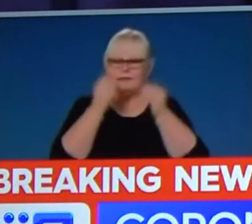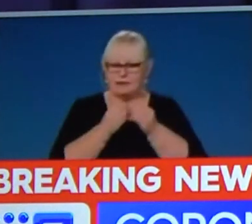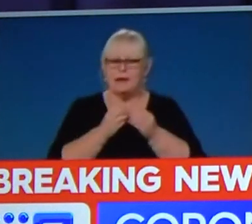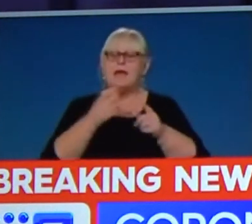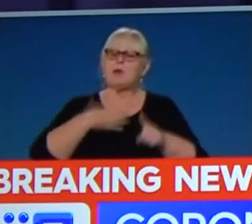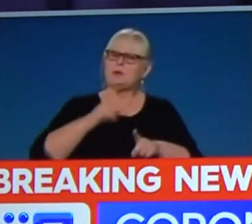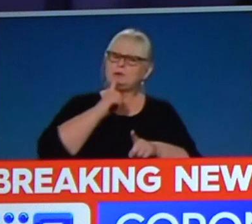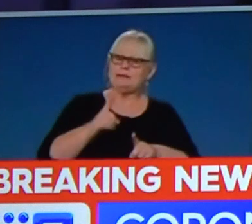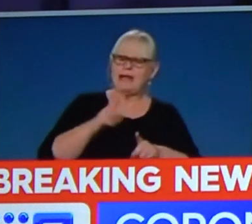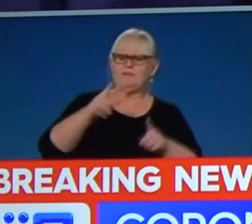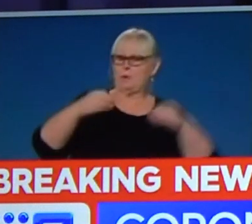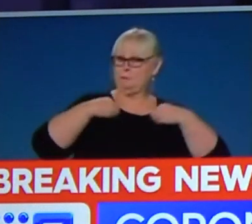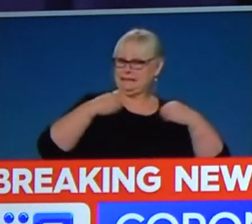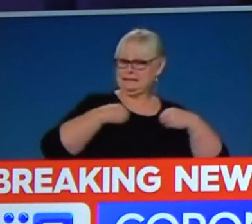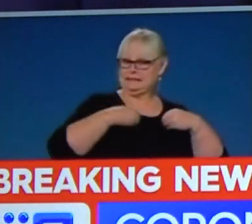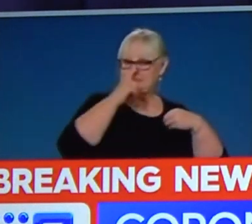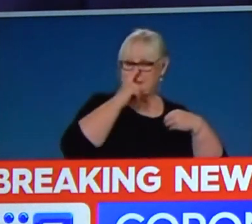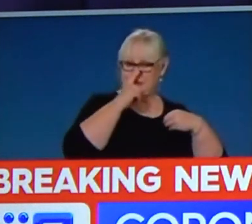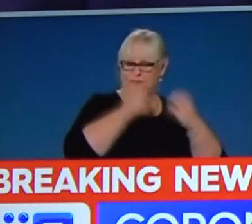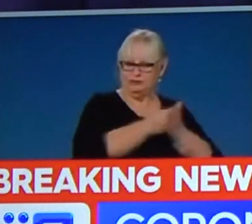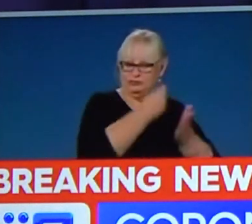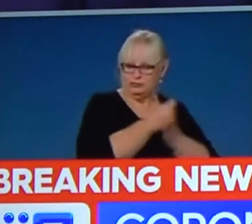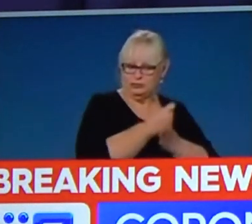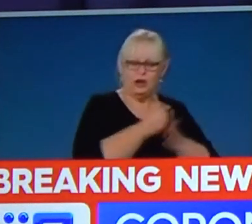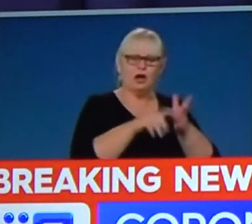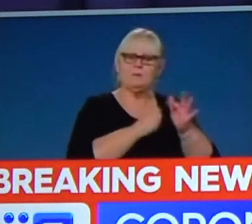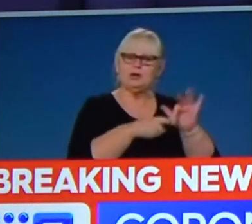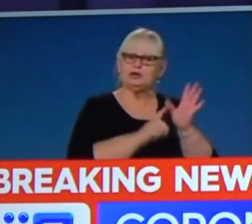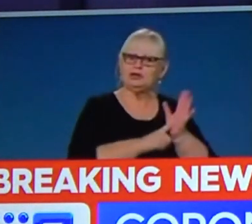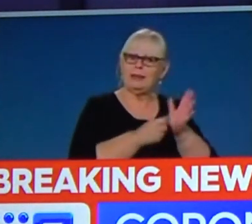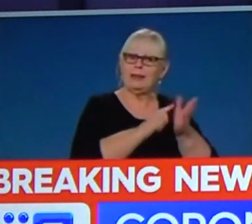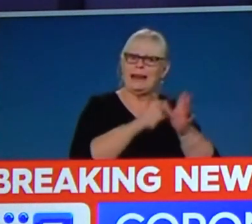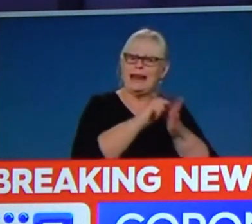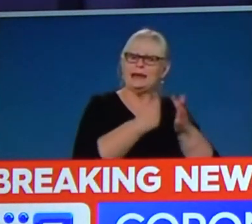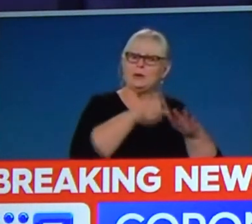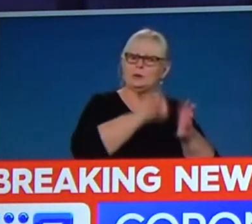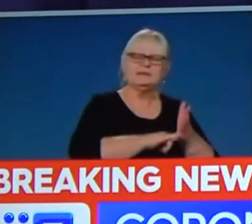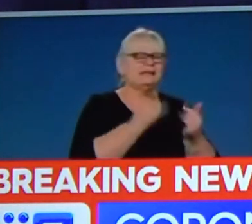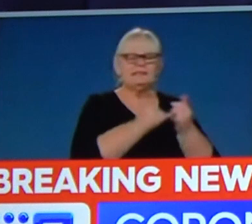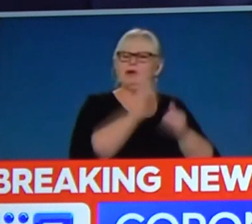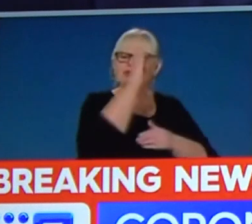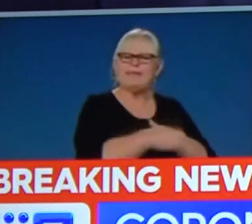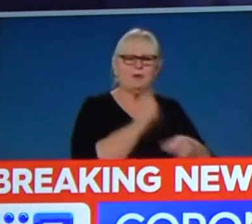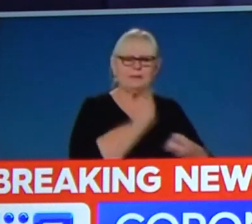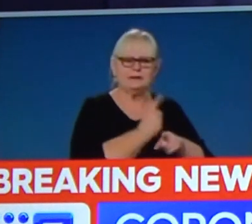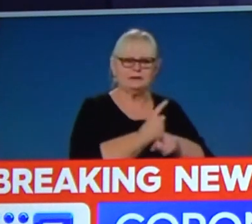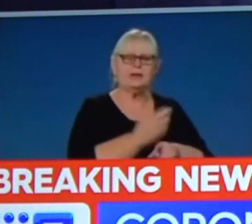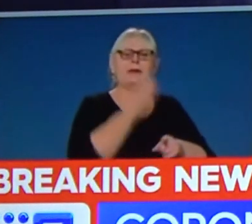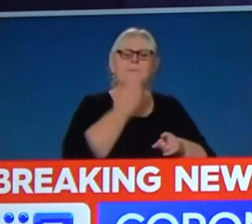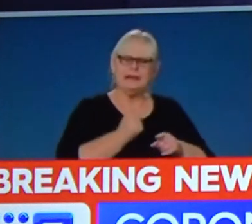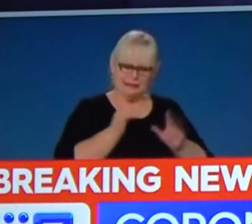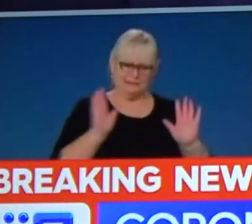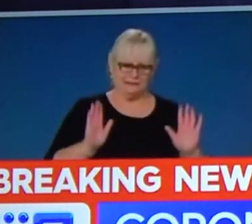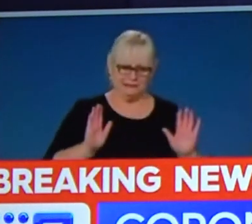tenants, particularly commercial tenants and commercial landlords, is a very straightforward one. We need you to sit